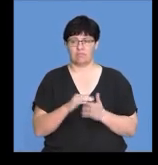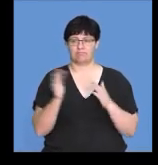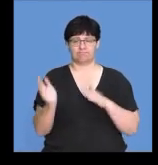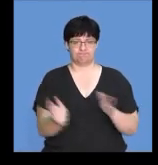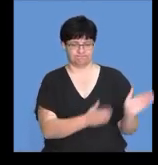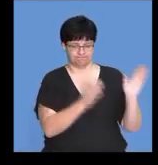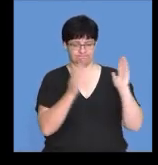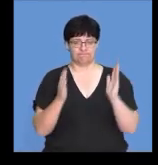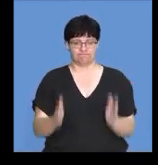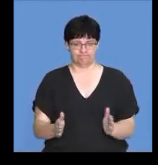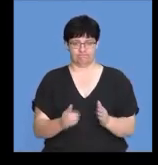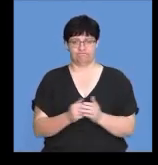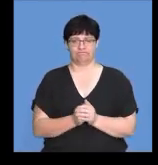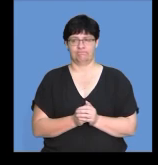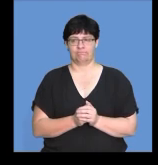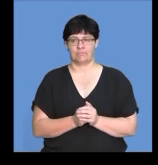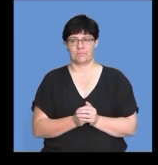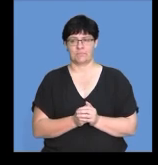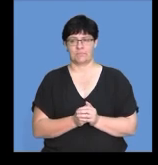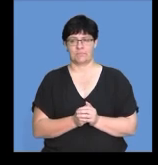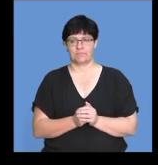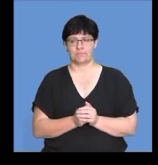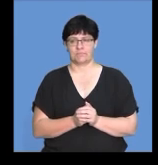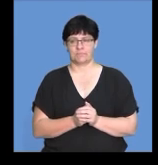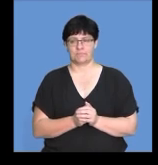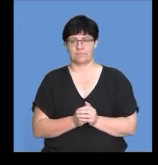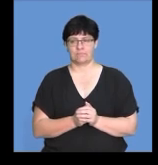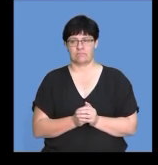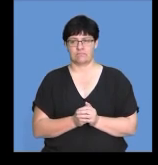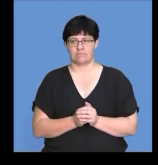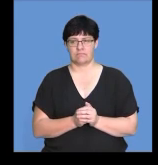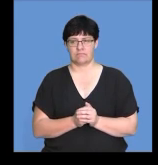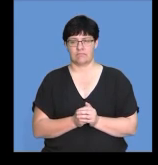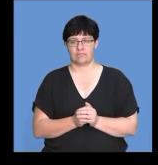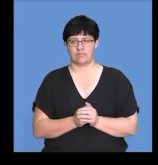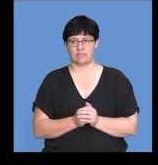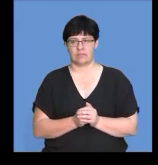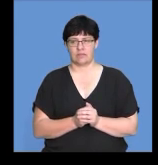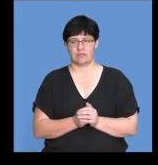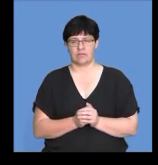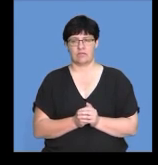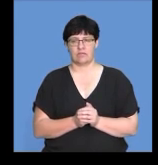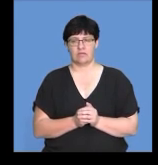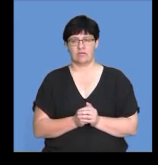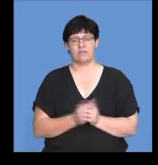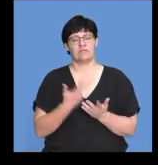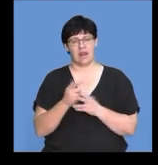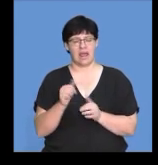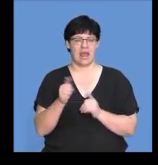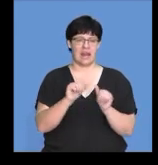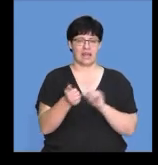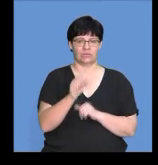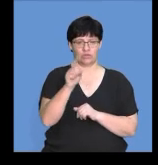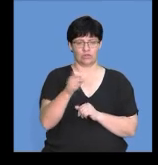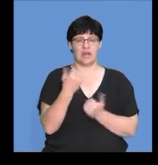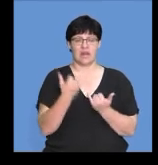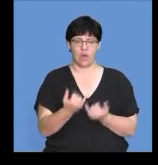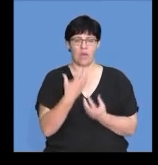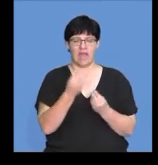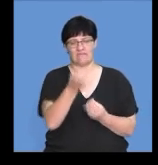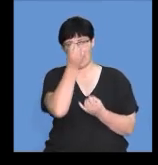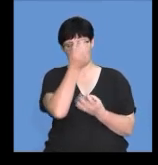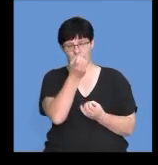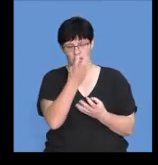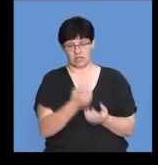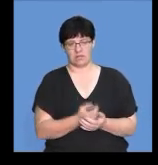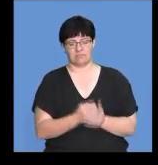move on to the next, so we've kind of discussed that. Let's move on to the next question. So here we've got